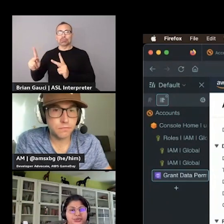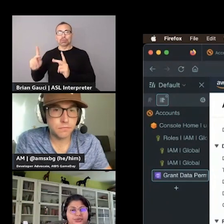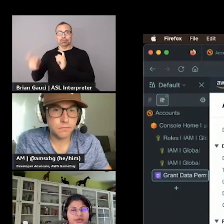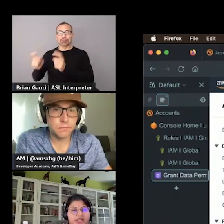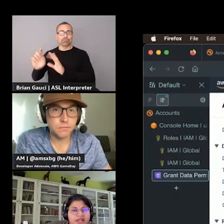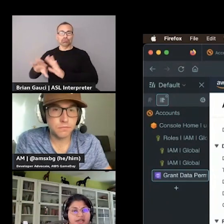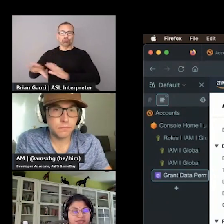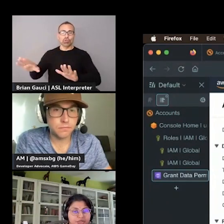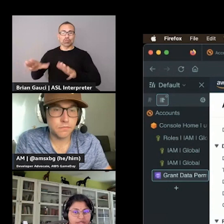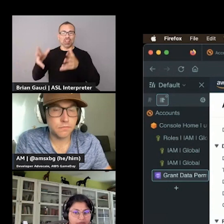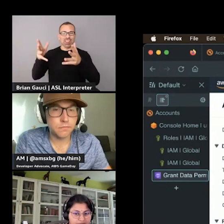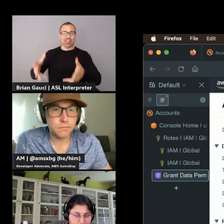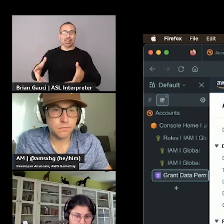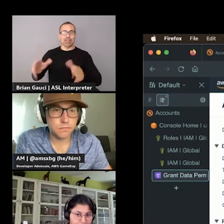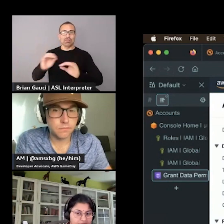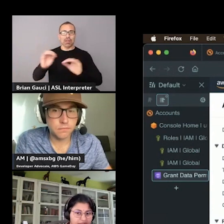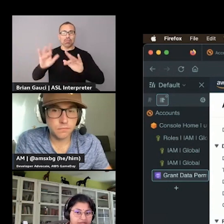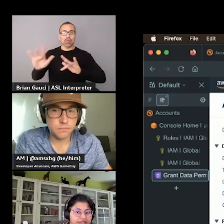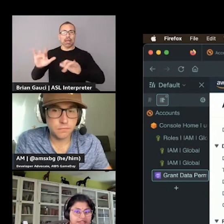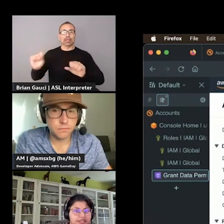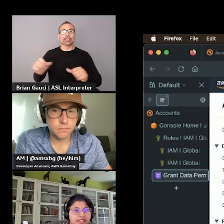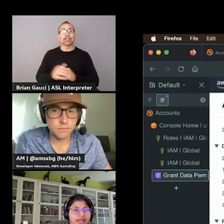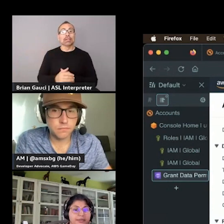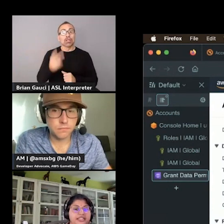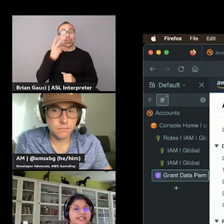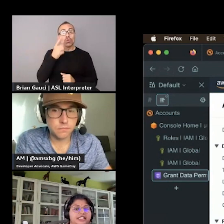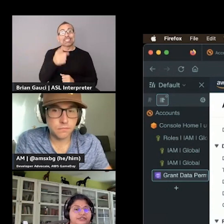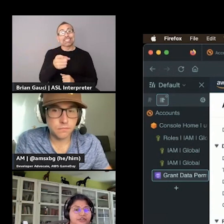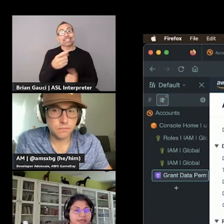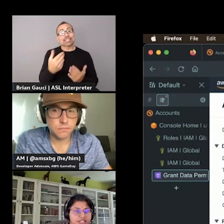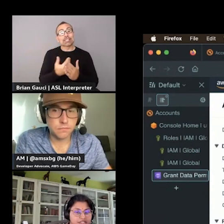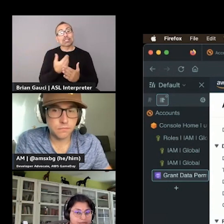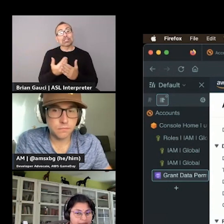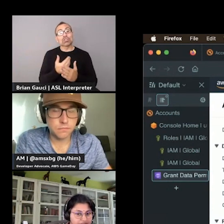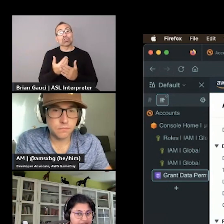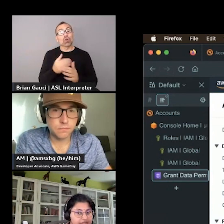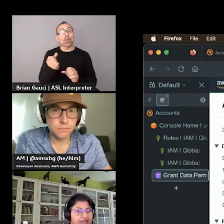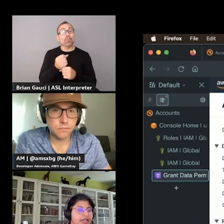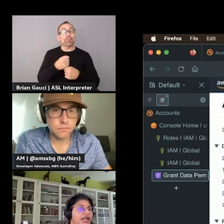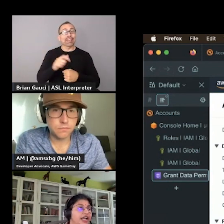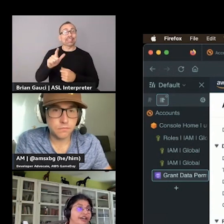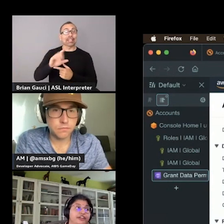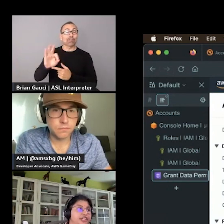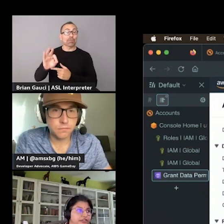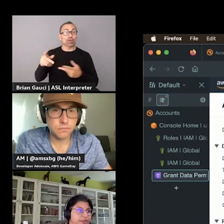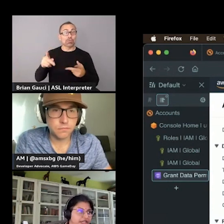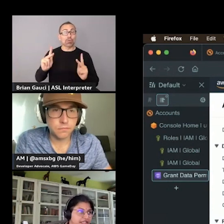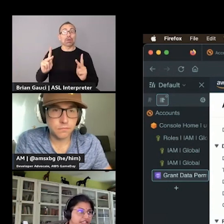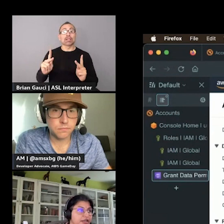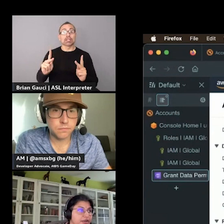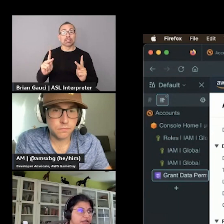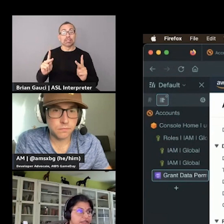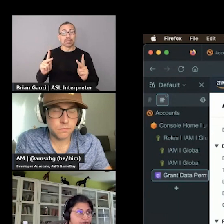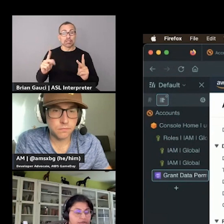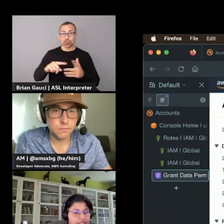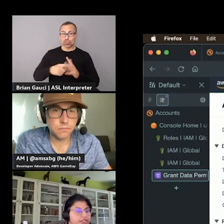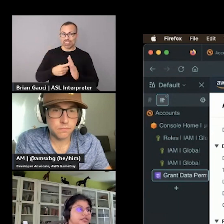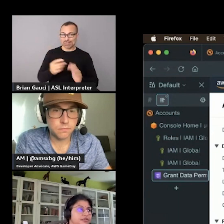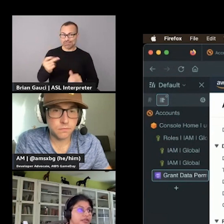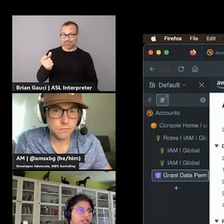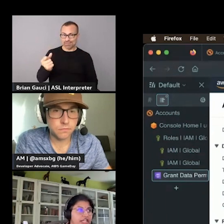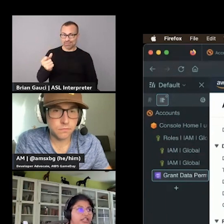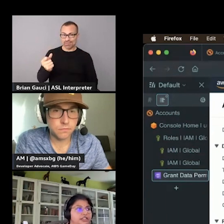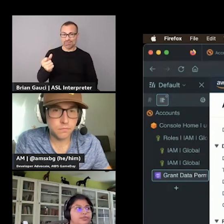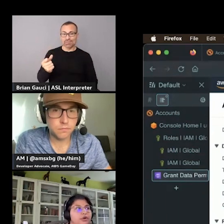a new thing on the console. It says make the lake formations permission effective immediately. So